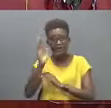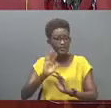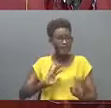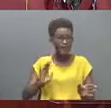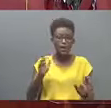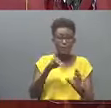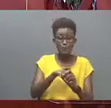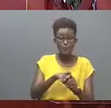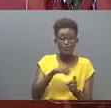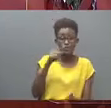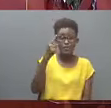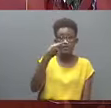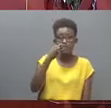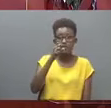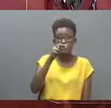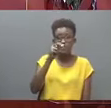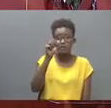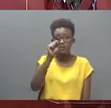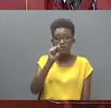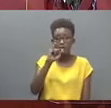Genesis, chapter